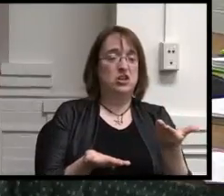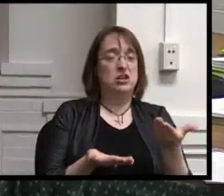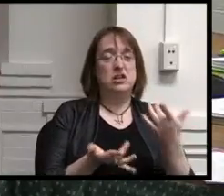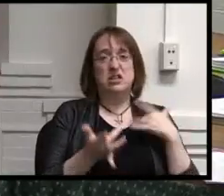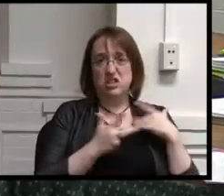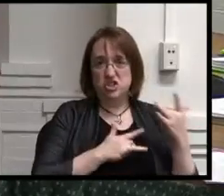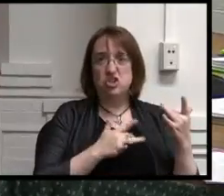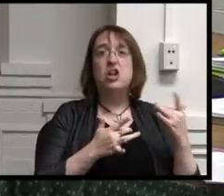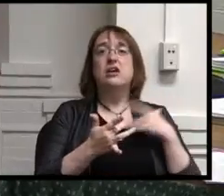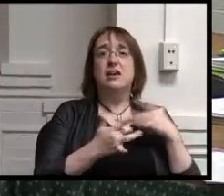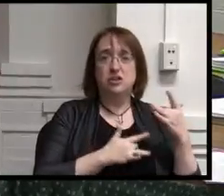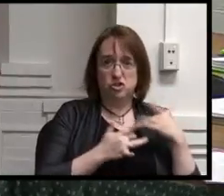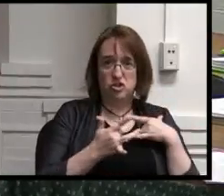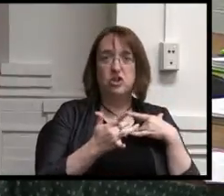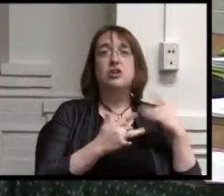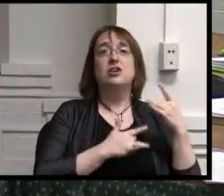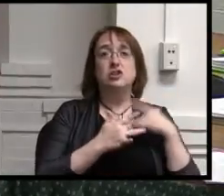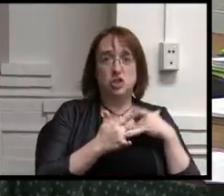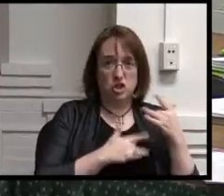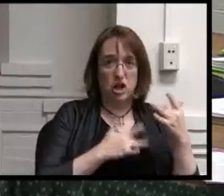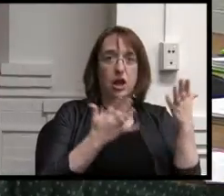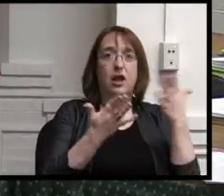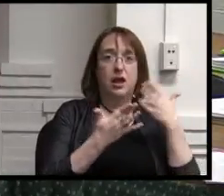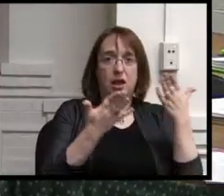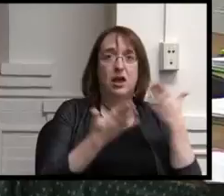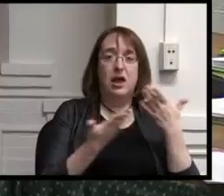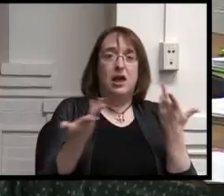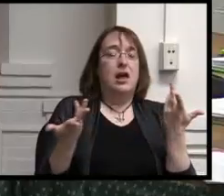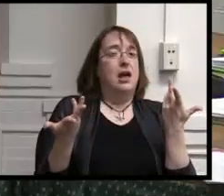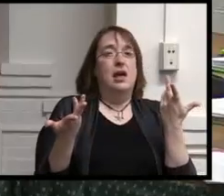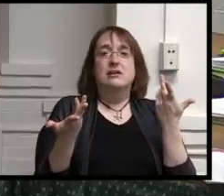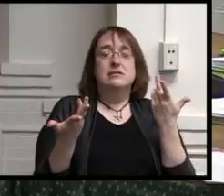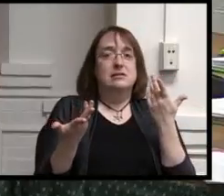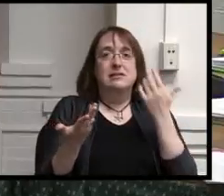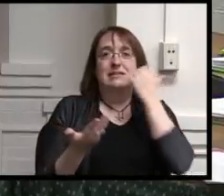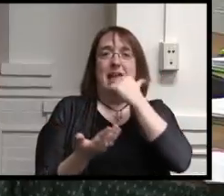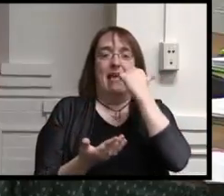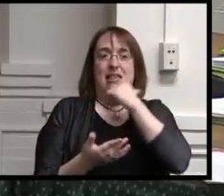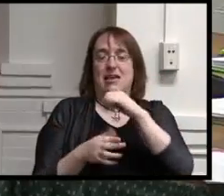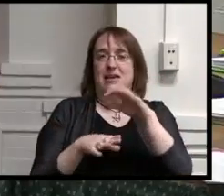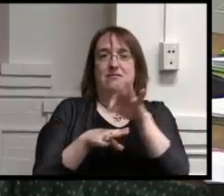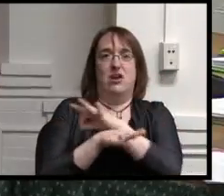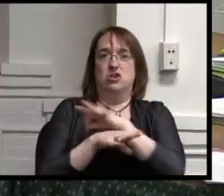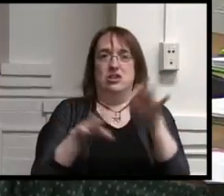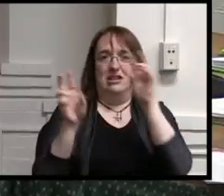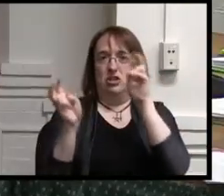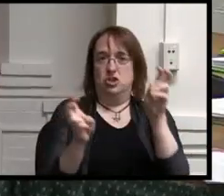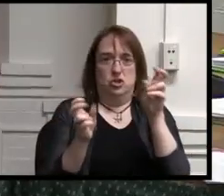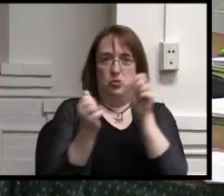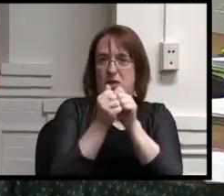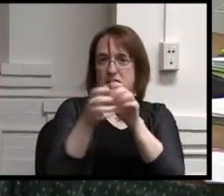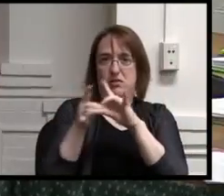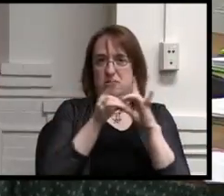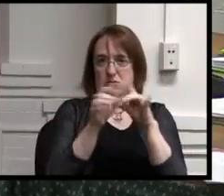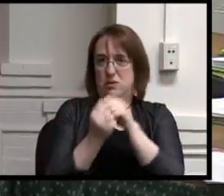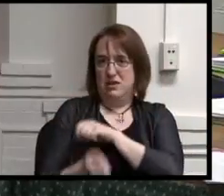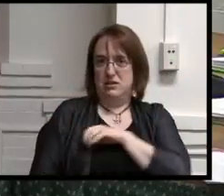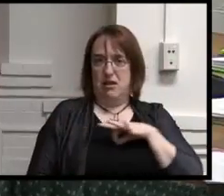concerns from select board members, and it is a daily impediment to our efficient functioning in terms of how we coordinate with staff, among